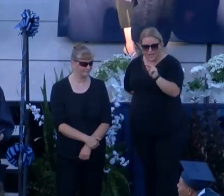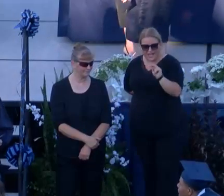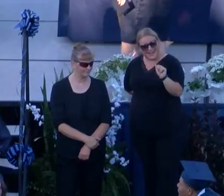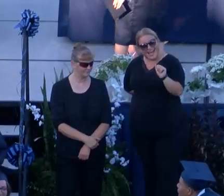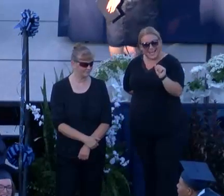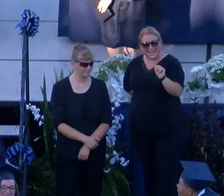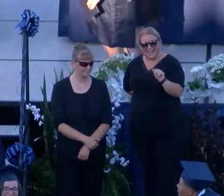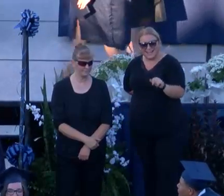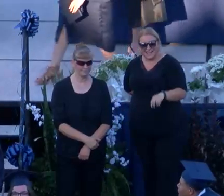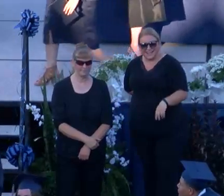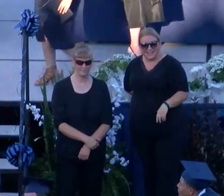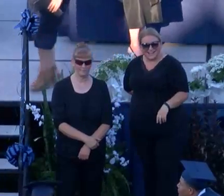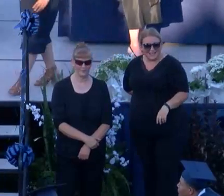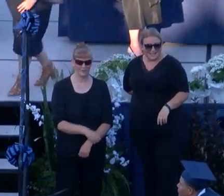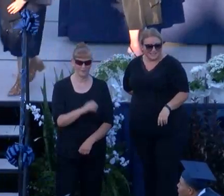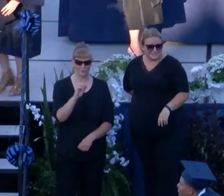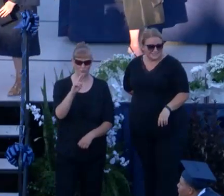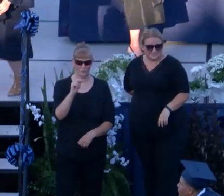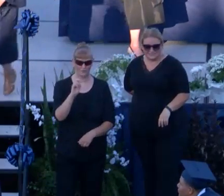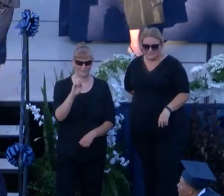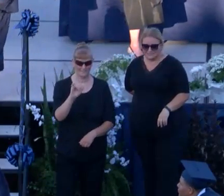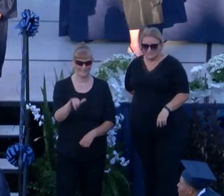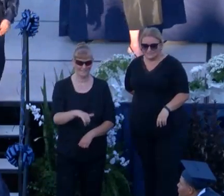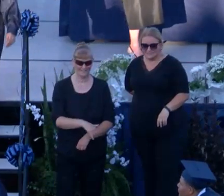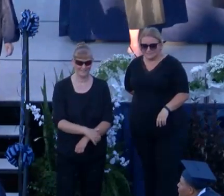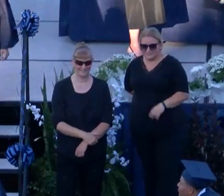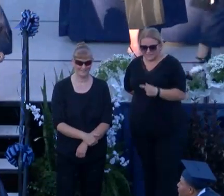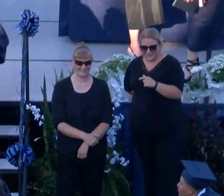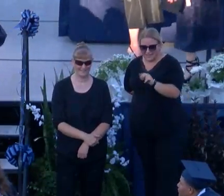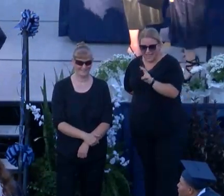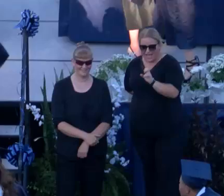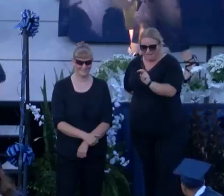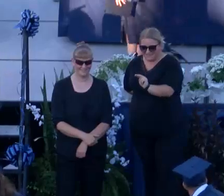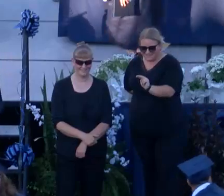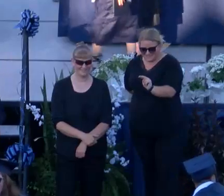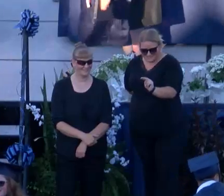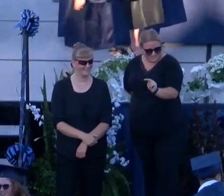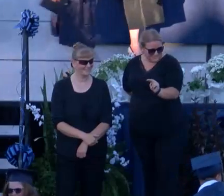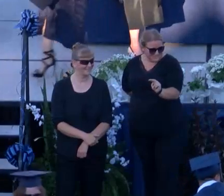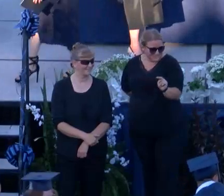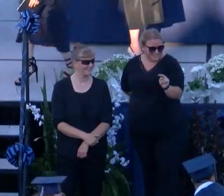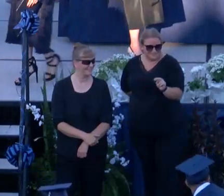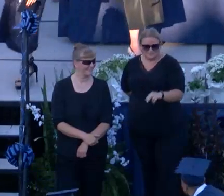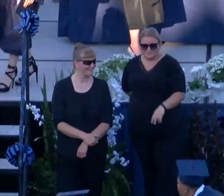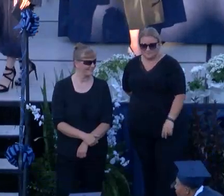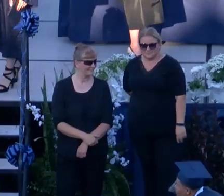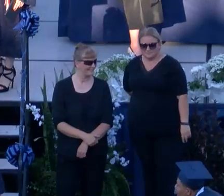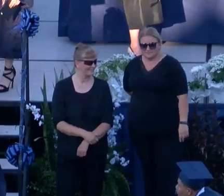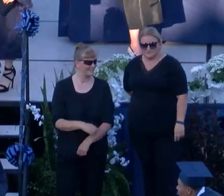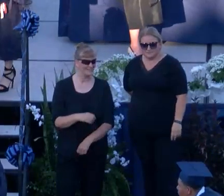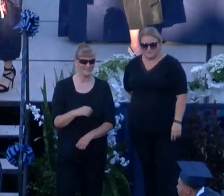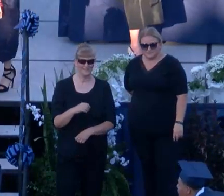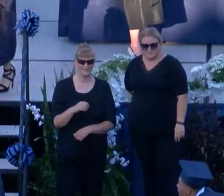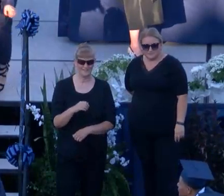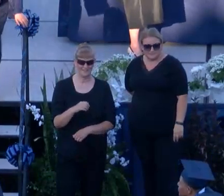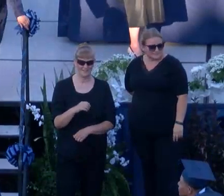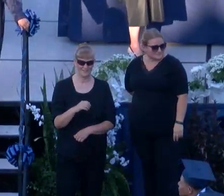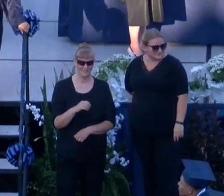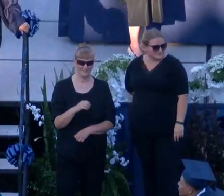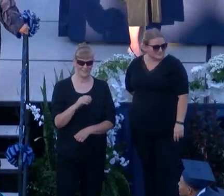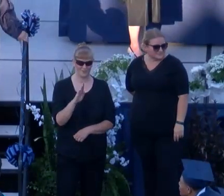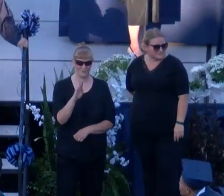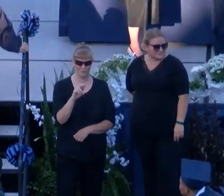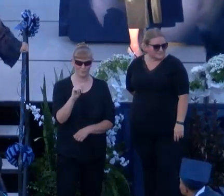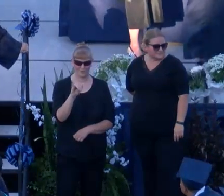Lindsay Rivera. Gavin Reed. Ismael Barajas.